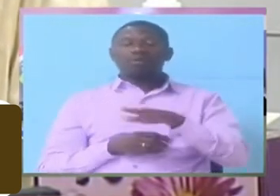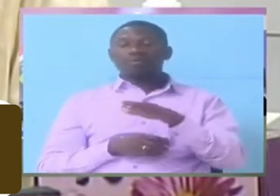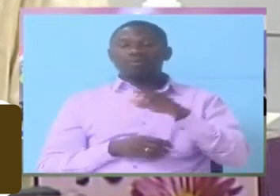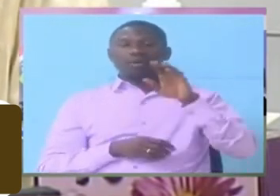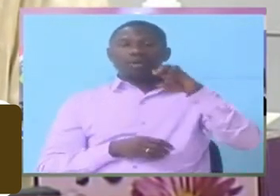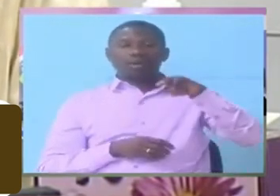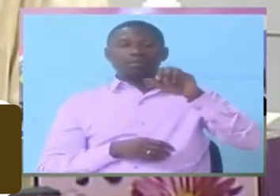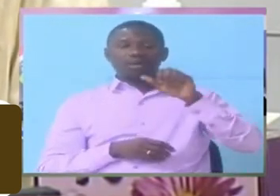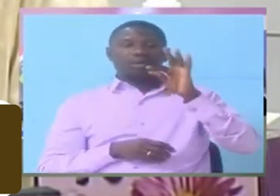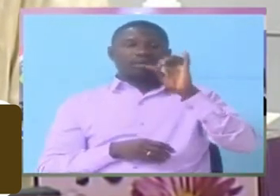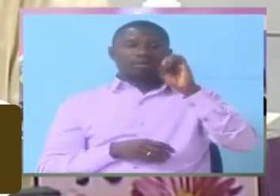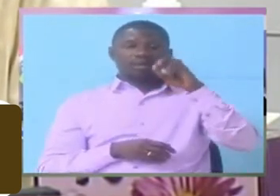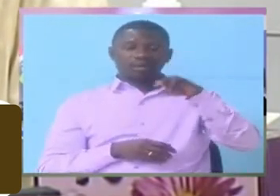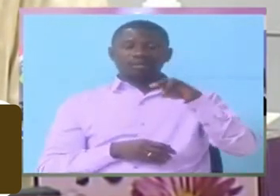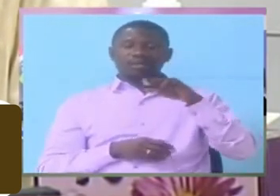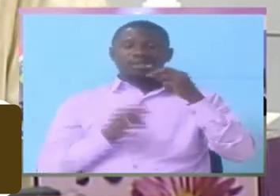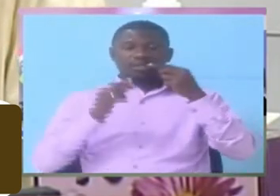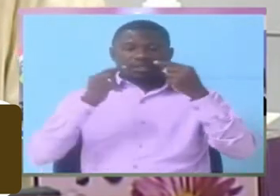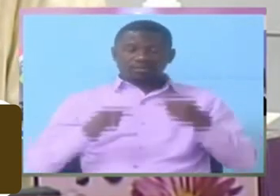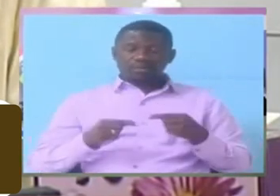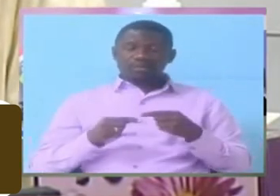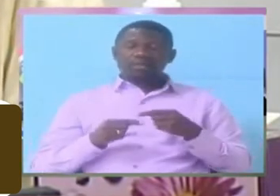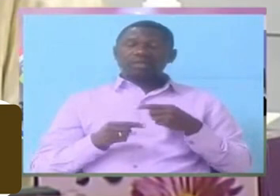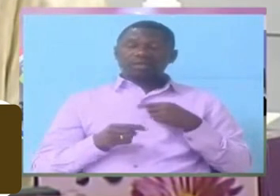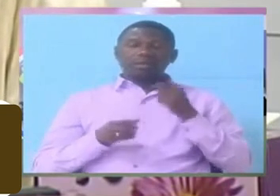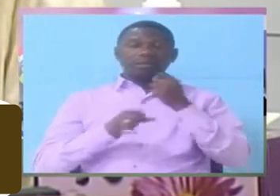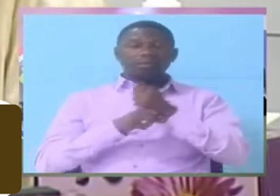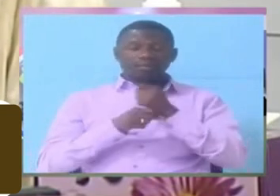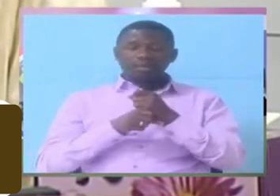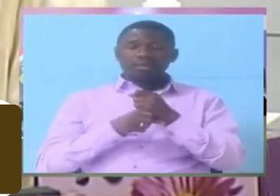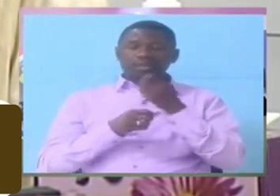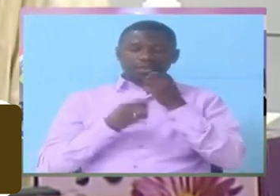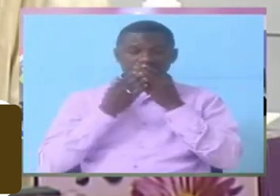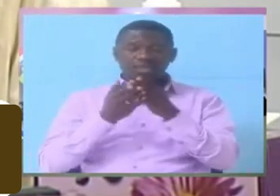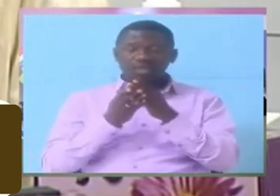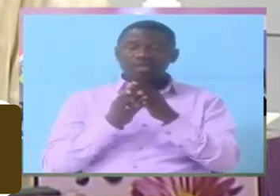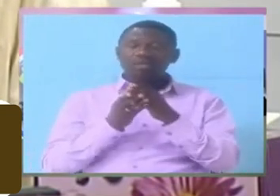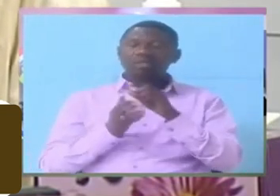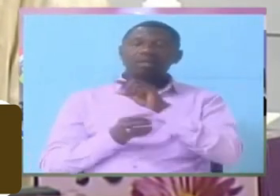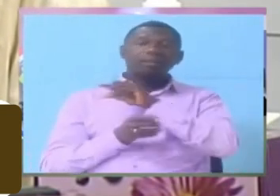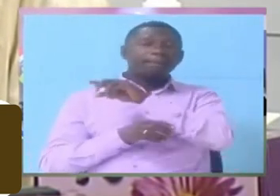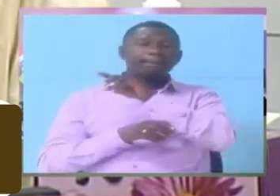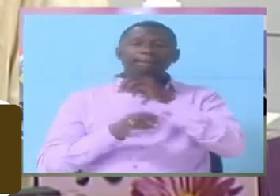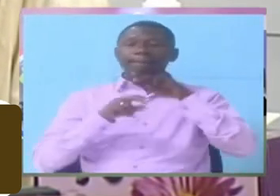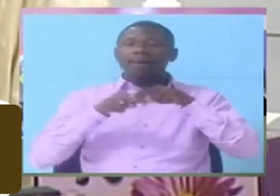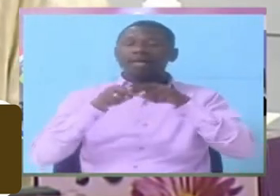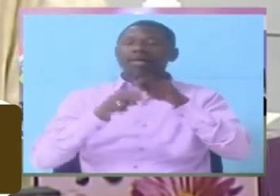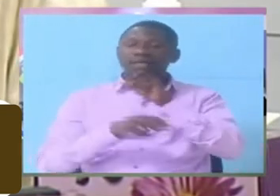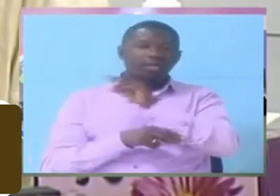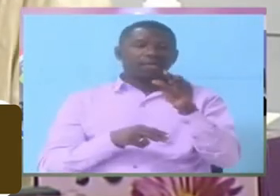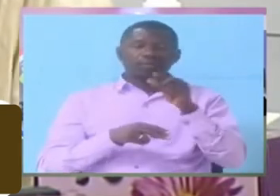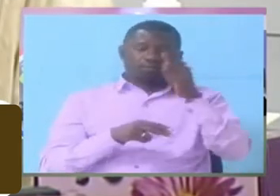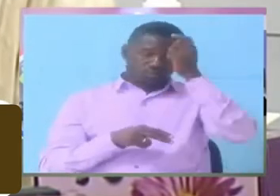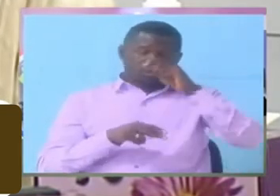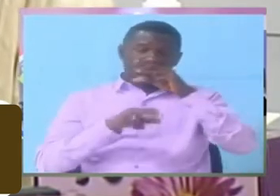Bara. That's why it is important they were arrested and taken to Bara police station. Ari otumo mukuliti mem mande tarajang woto